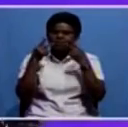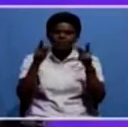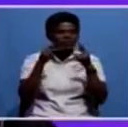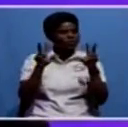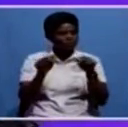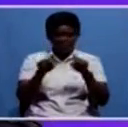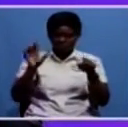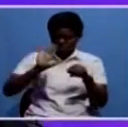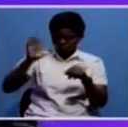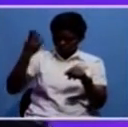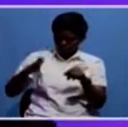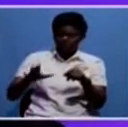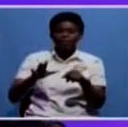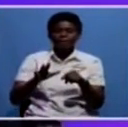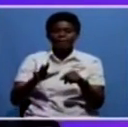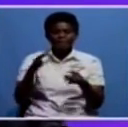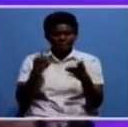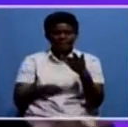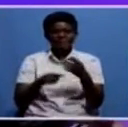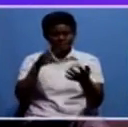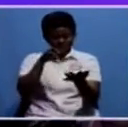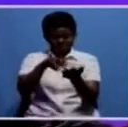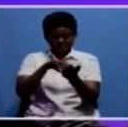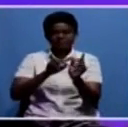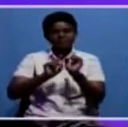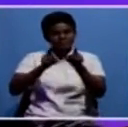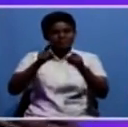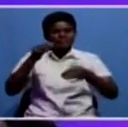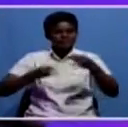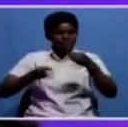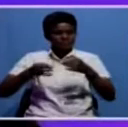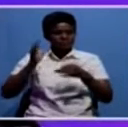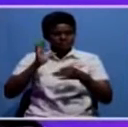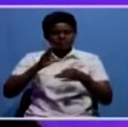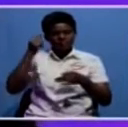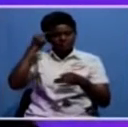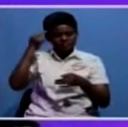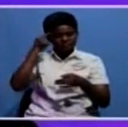its nature, justice is that these matters will go to court. Government